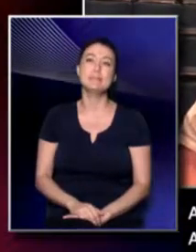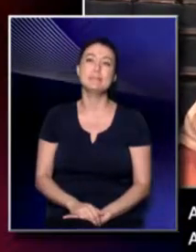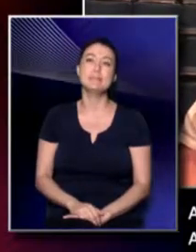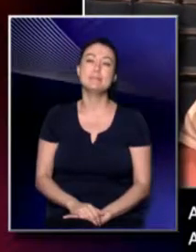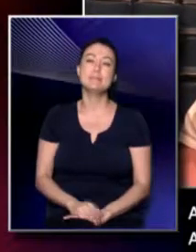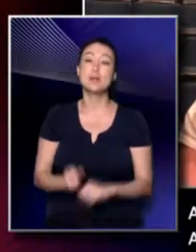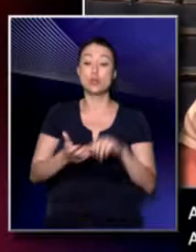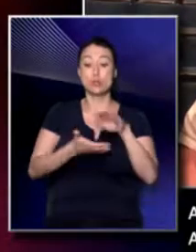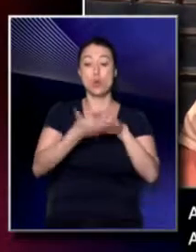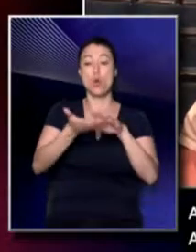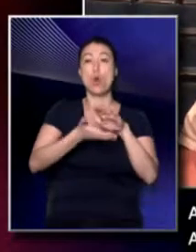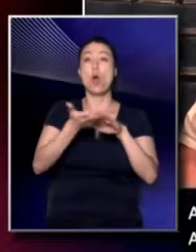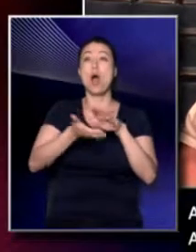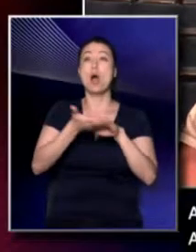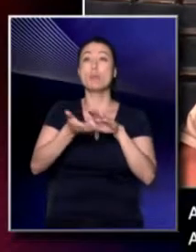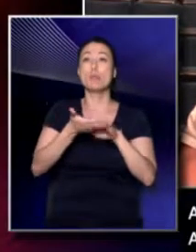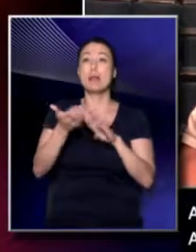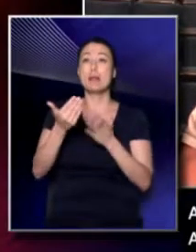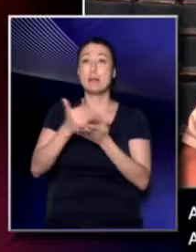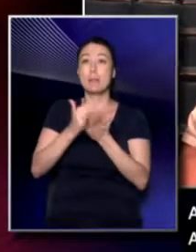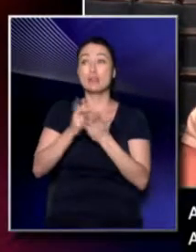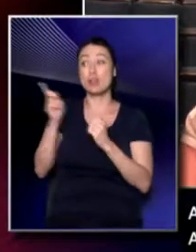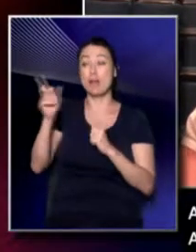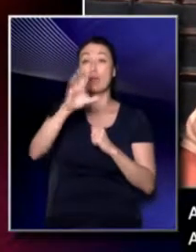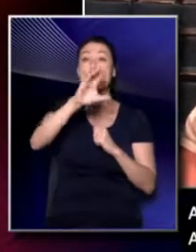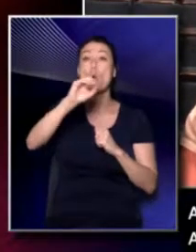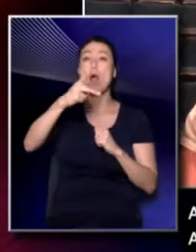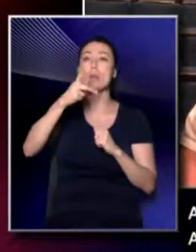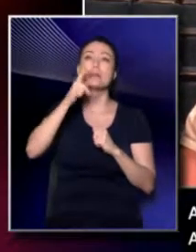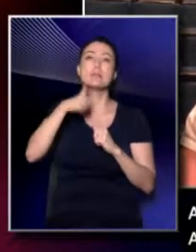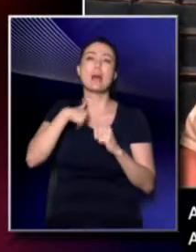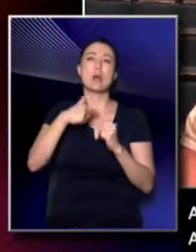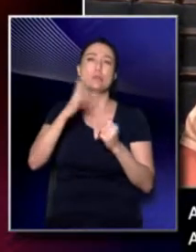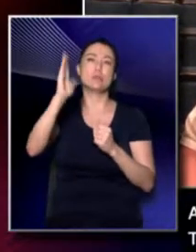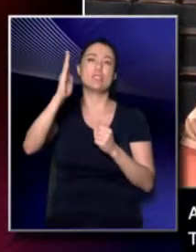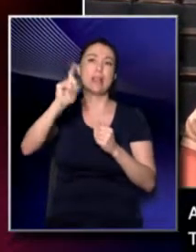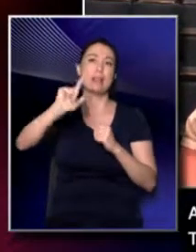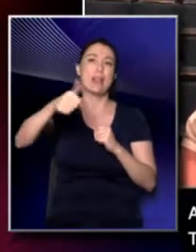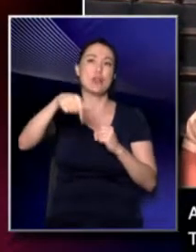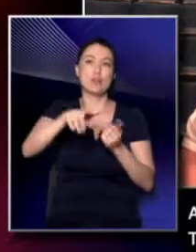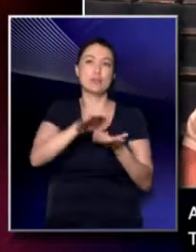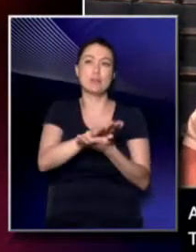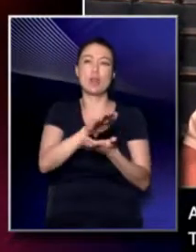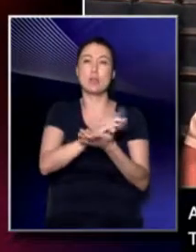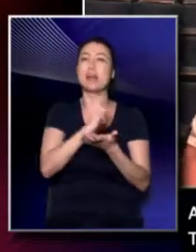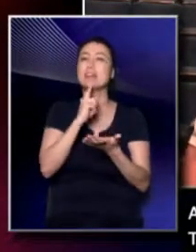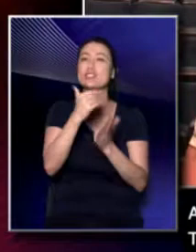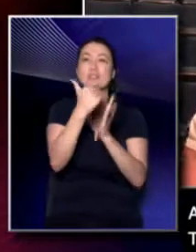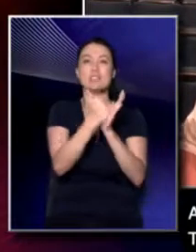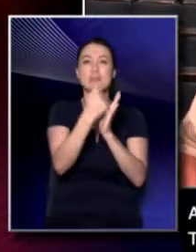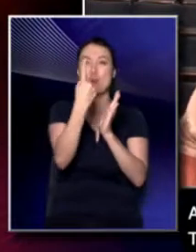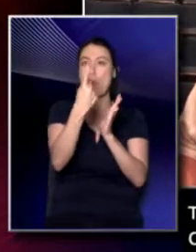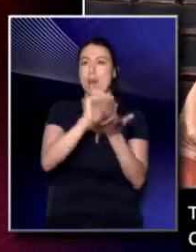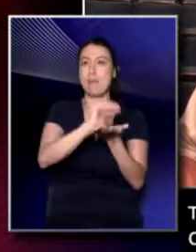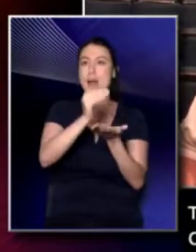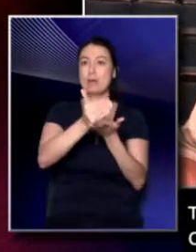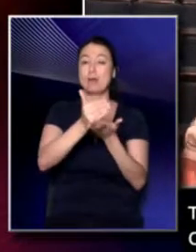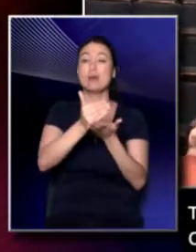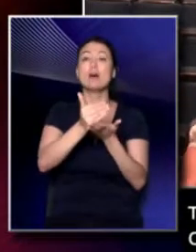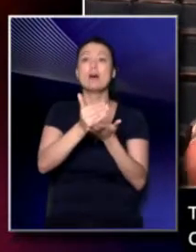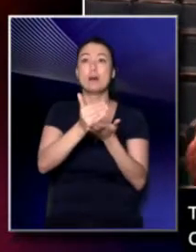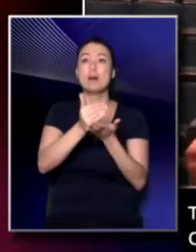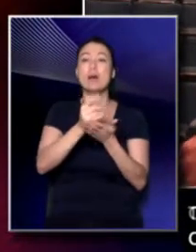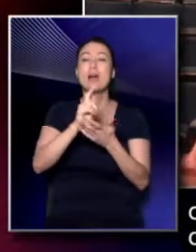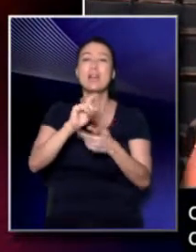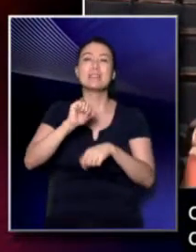The operating budget of the cooperatives is presented later on in the document, and it's just listed as a single amount, to some extent based